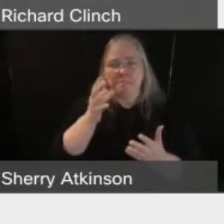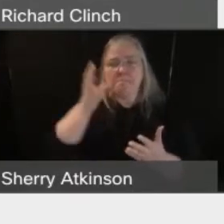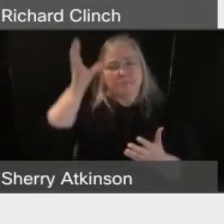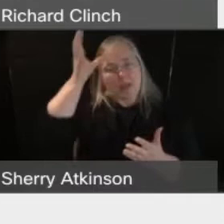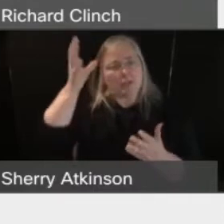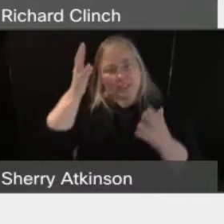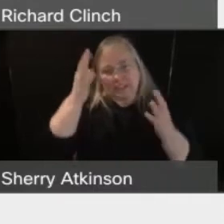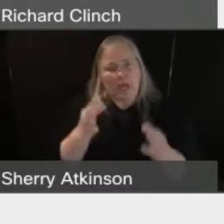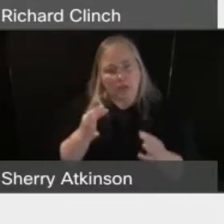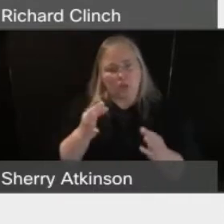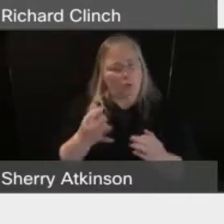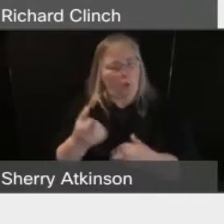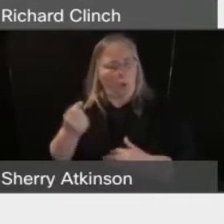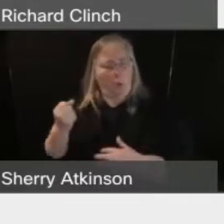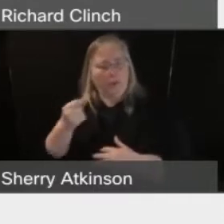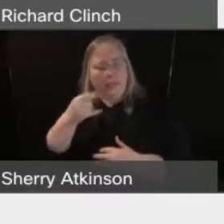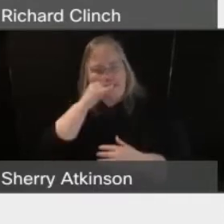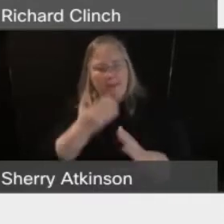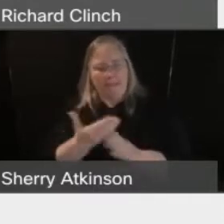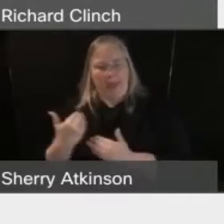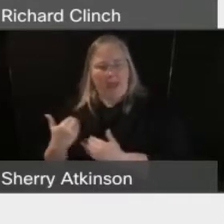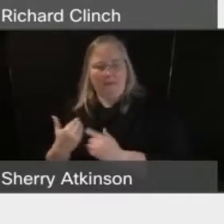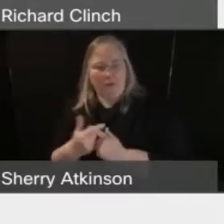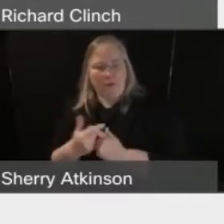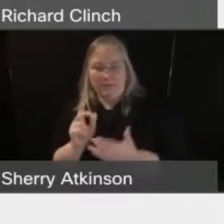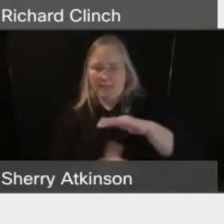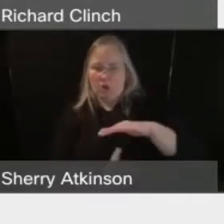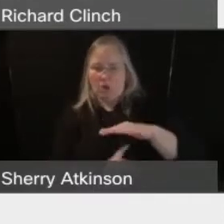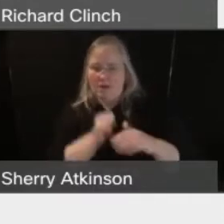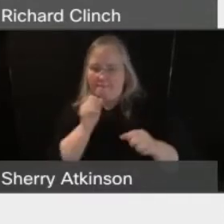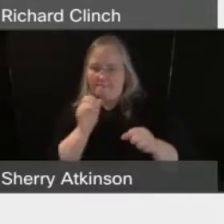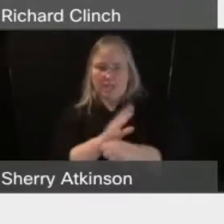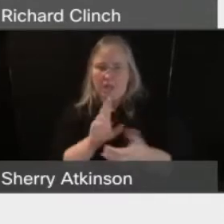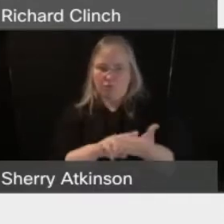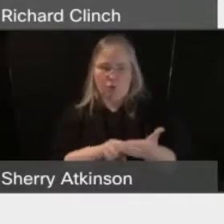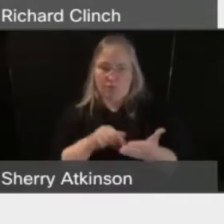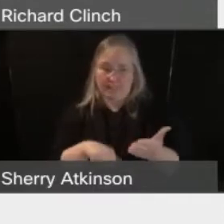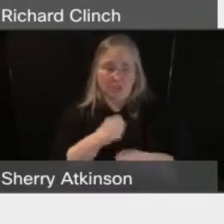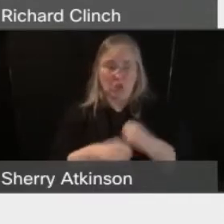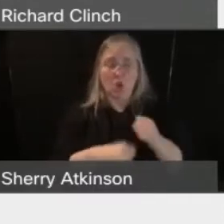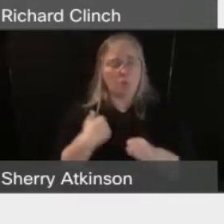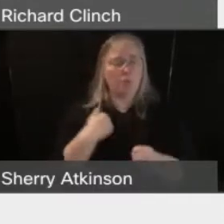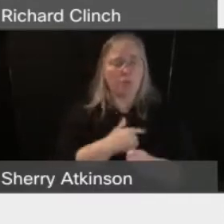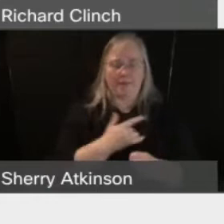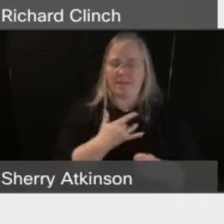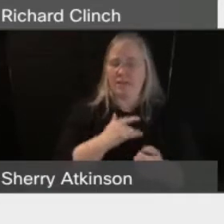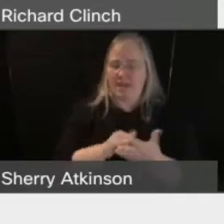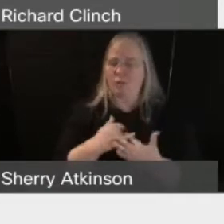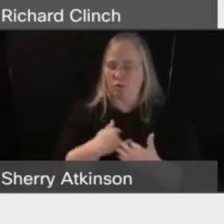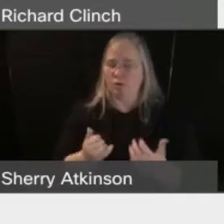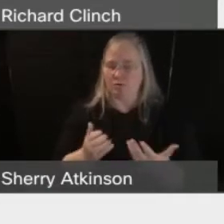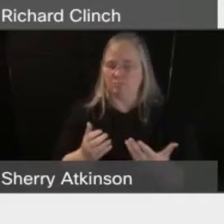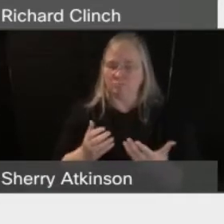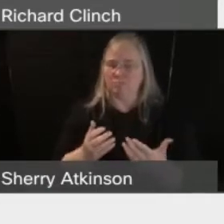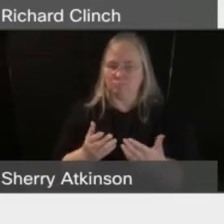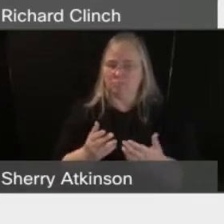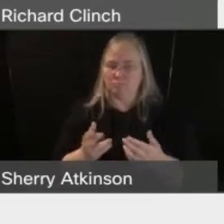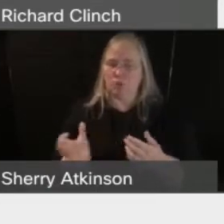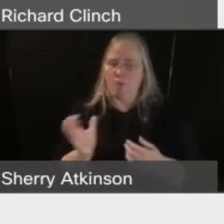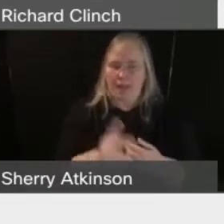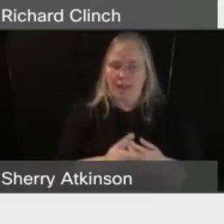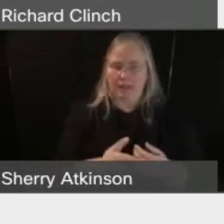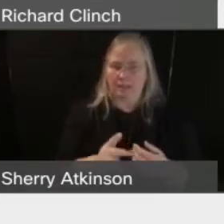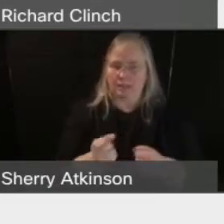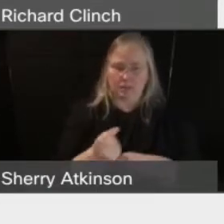out of kindergarten and not fully enroll them this year. We believe that will bounce back. A number of our families have decided to put their children